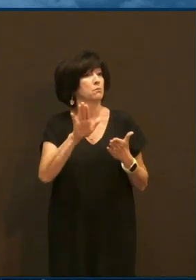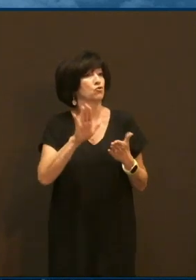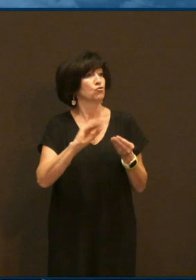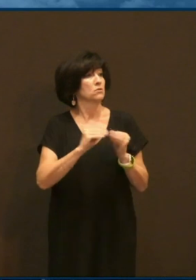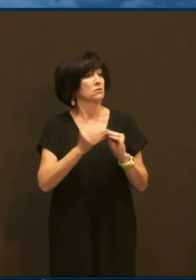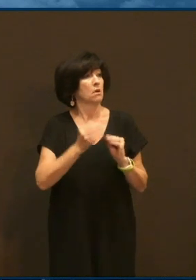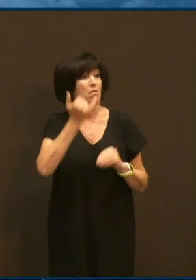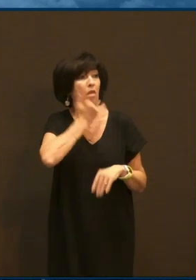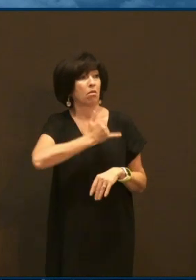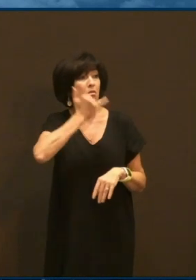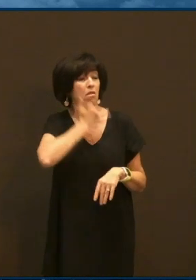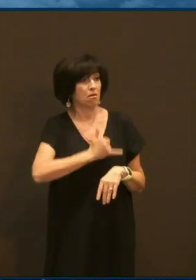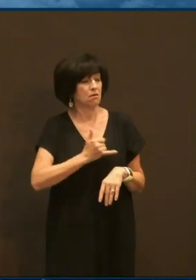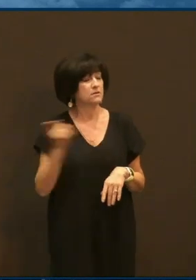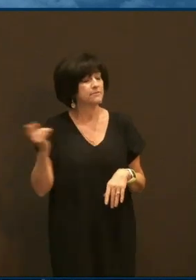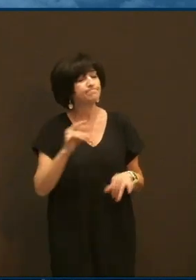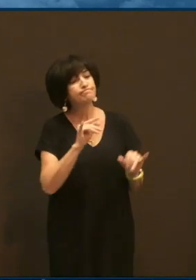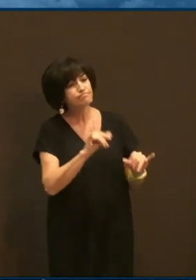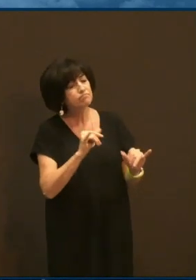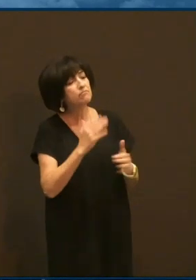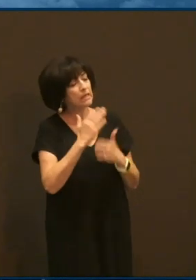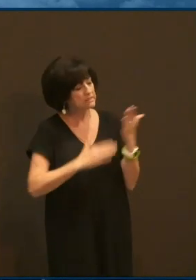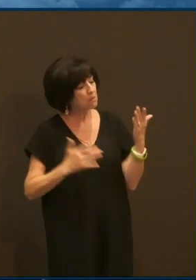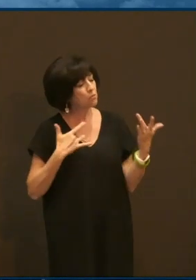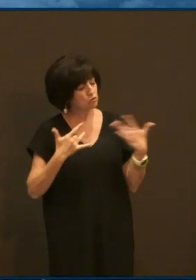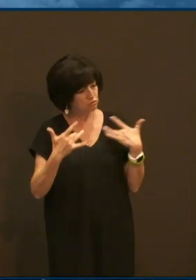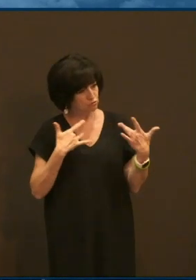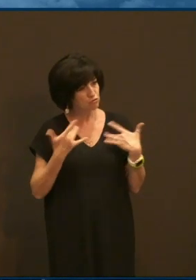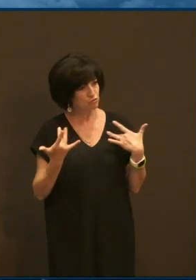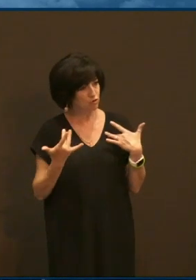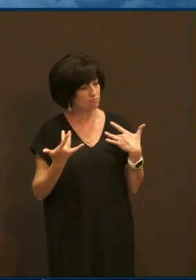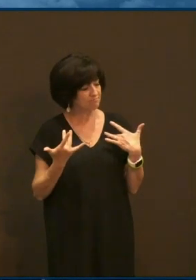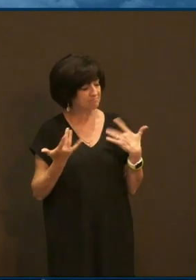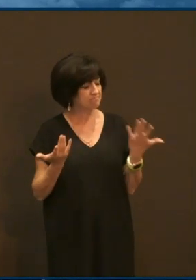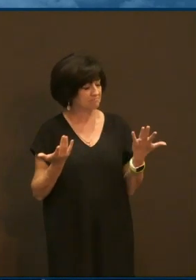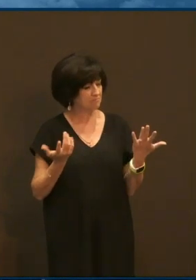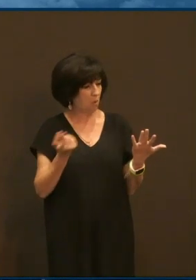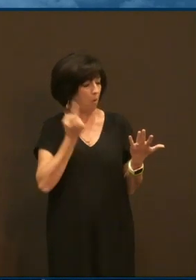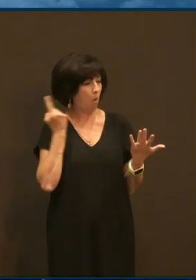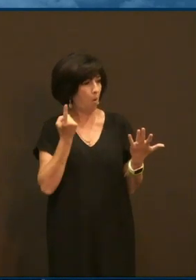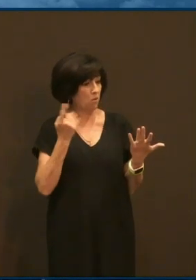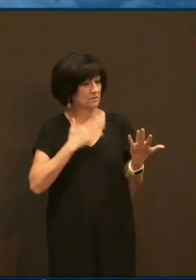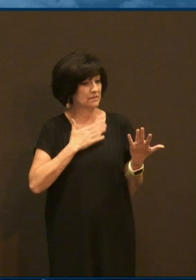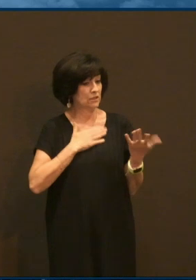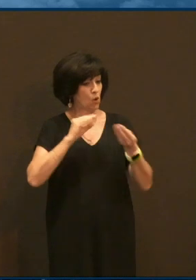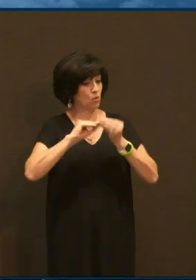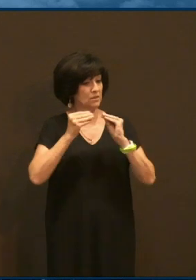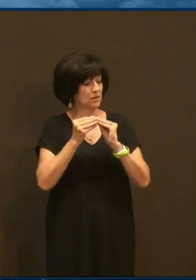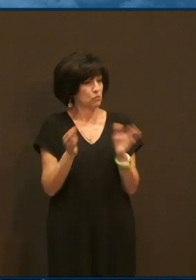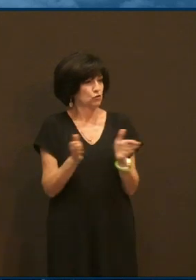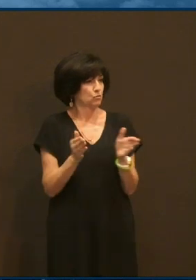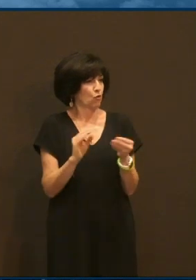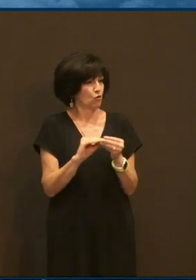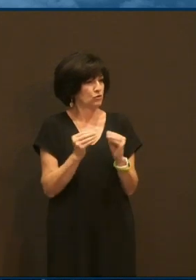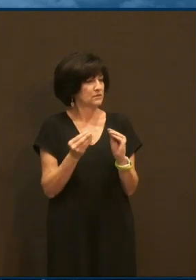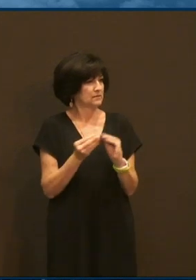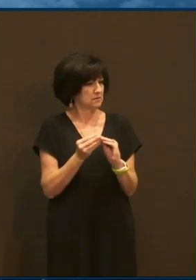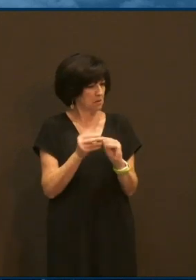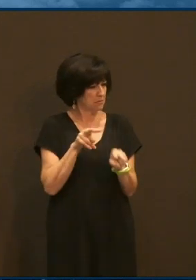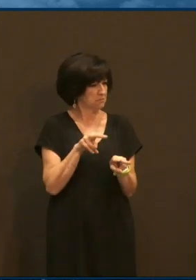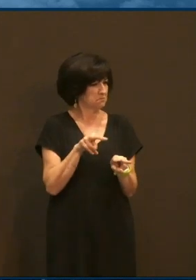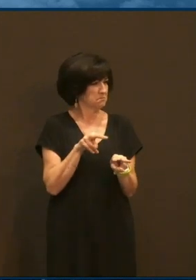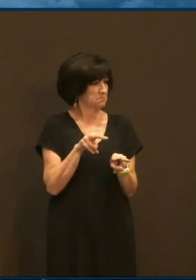Yeah, that is a concern, right? It's always a concern when you have small numbers, and that's been a concern from the beginning. You'll probably